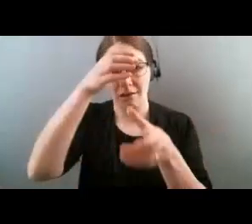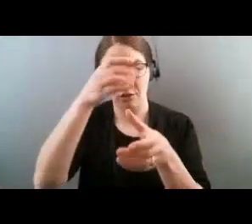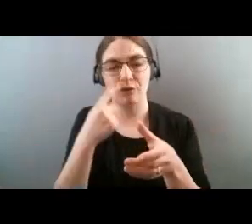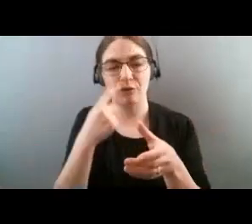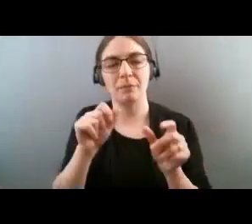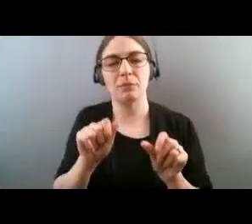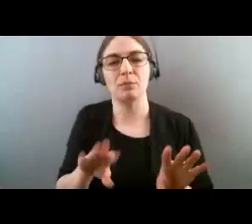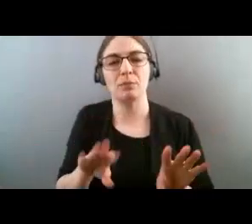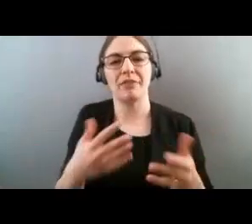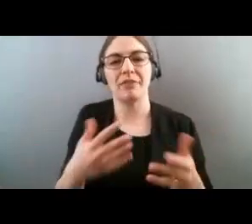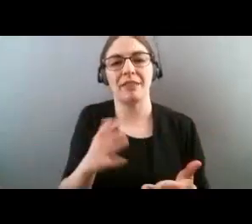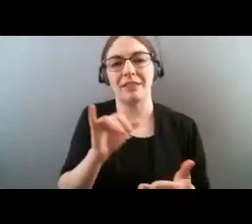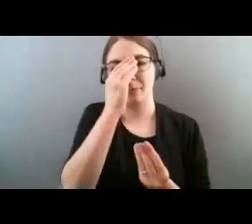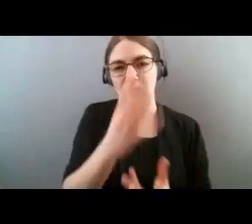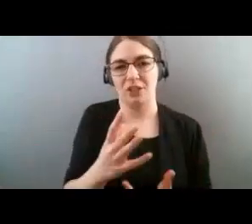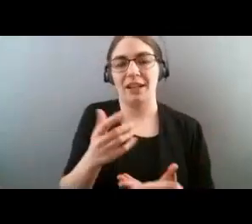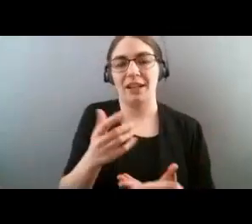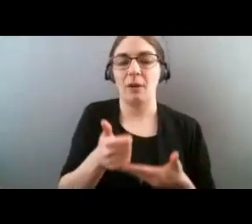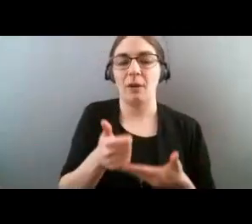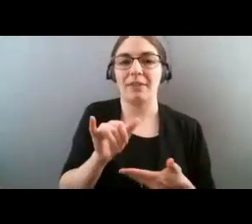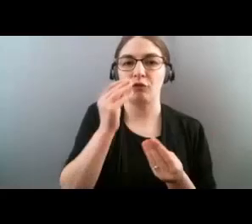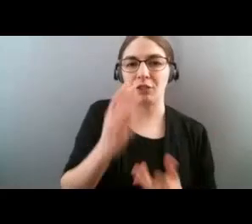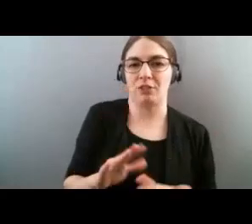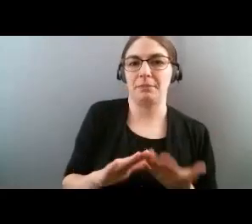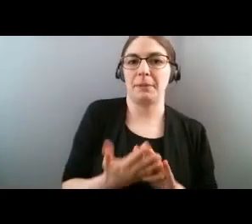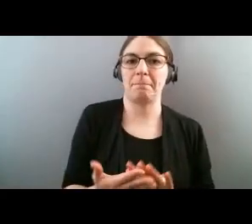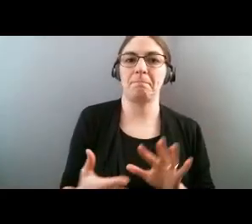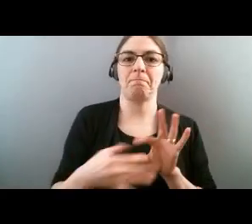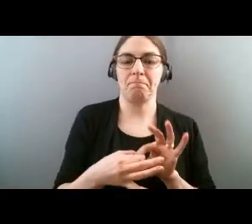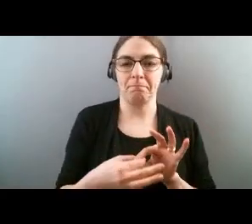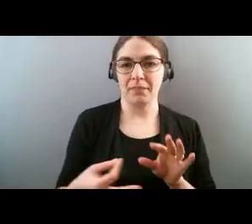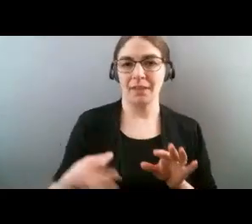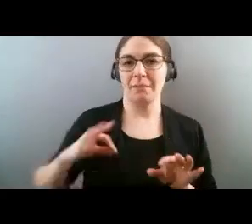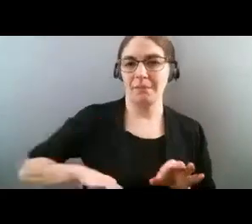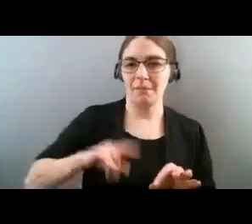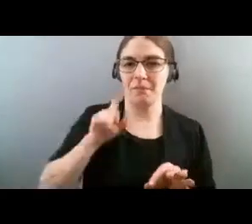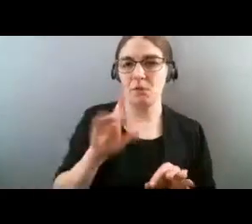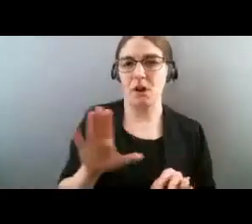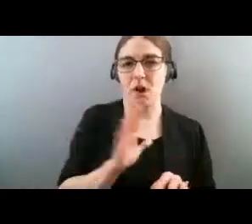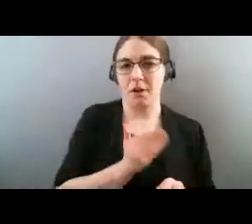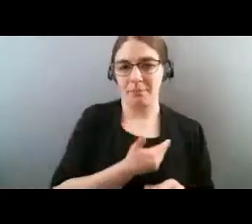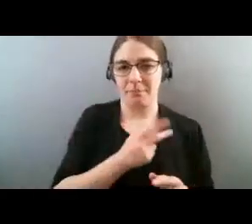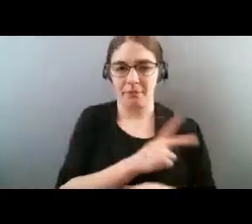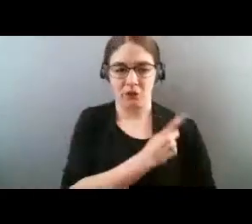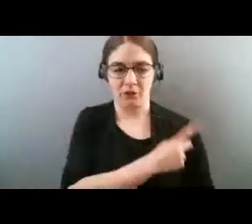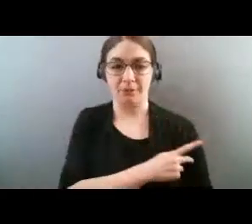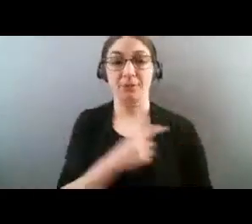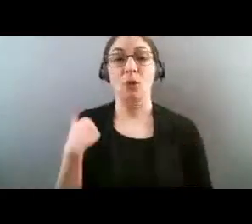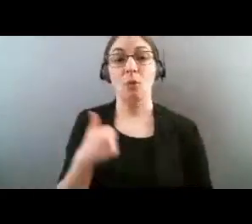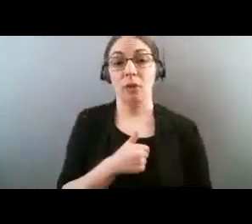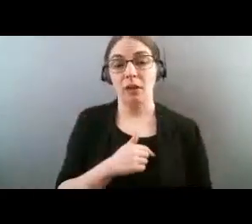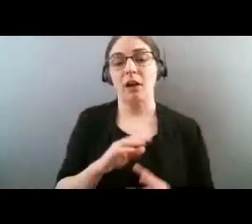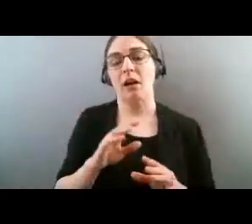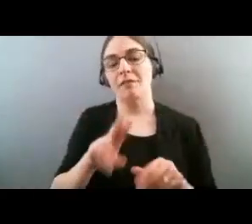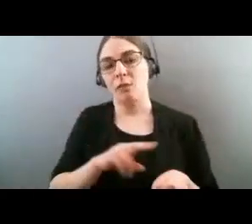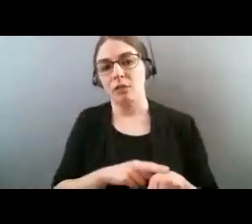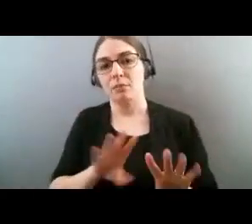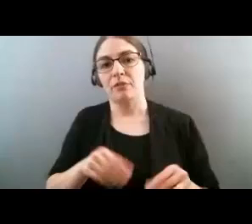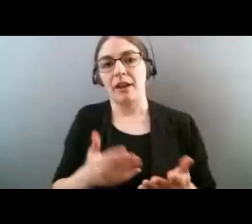patients. So the services that we provide to the community are primarily healthcare service based, of course, and